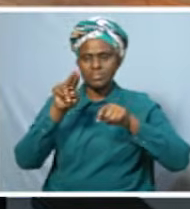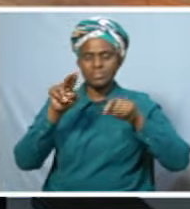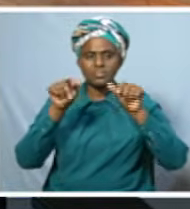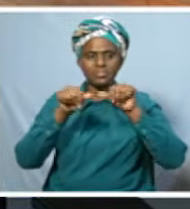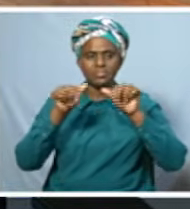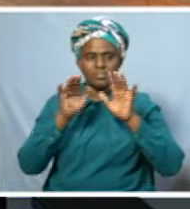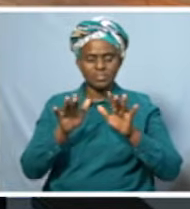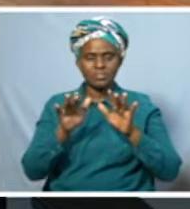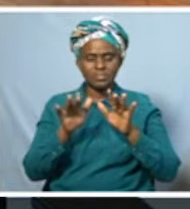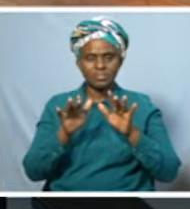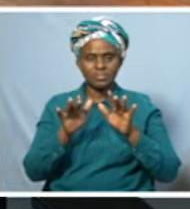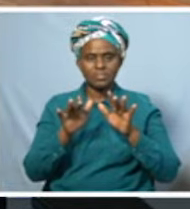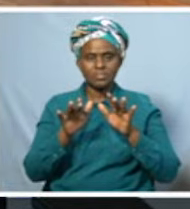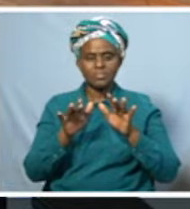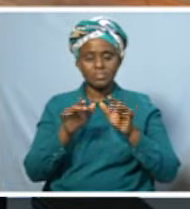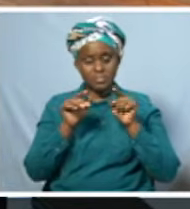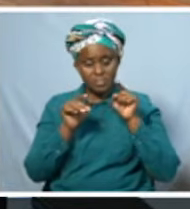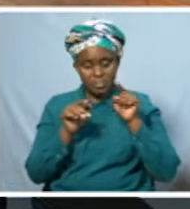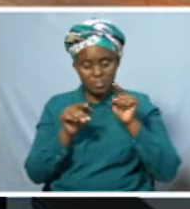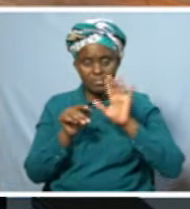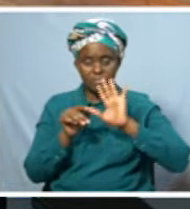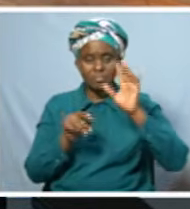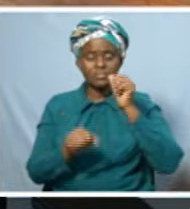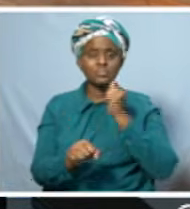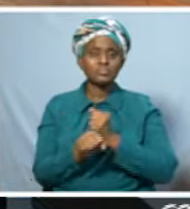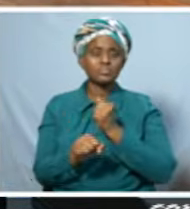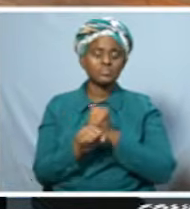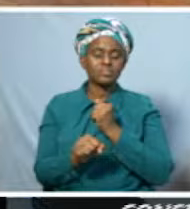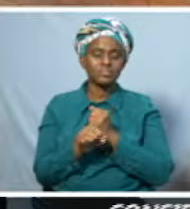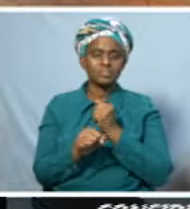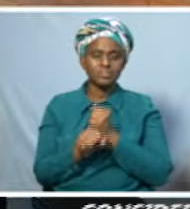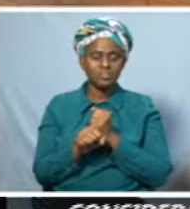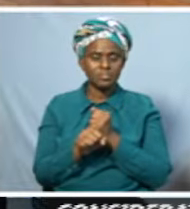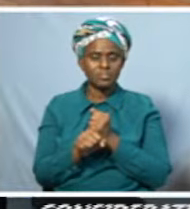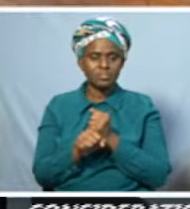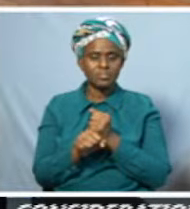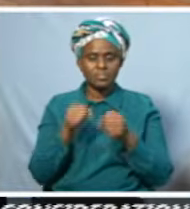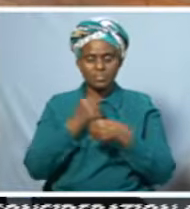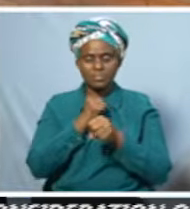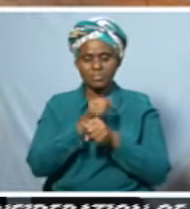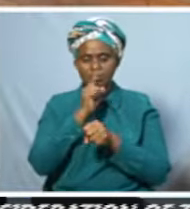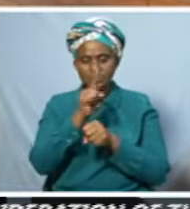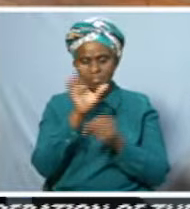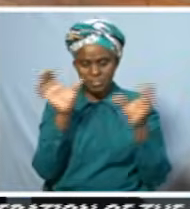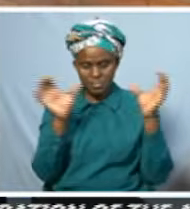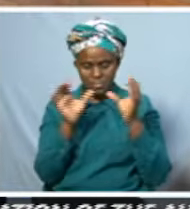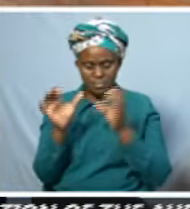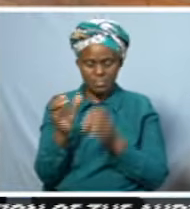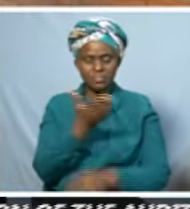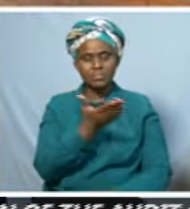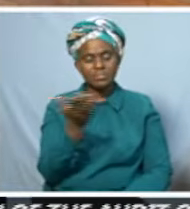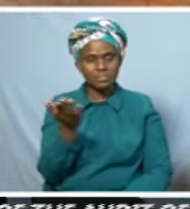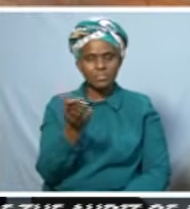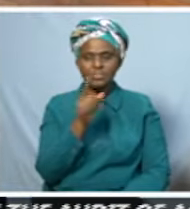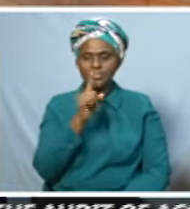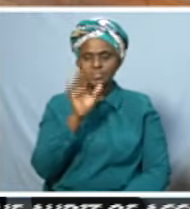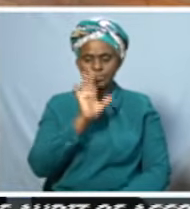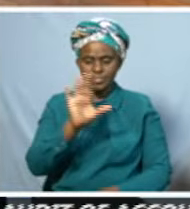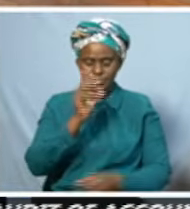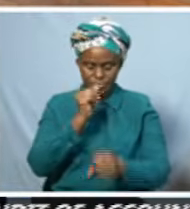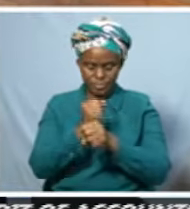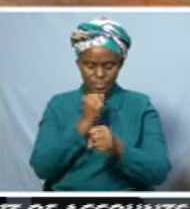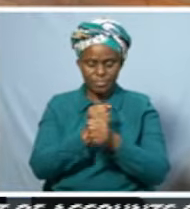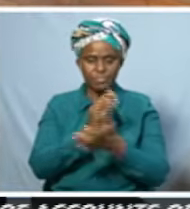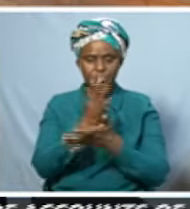Auditor, I think this is your job, to ensure that the council are doing the right